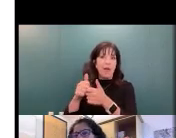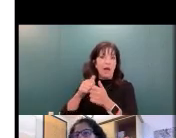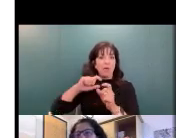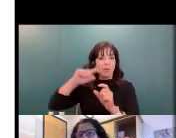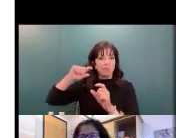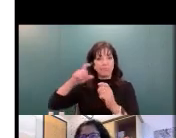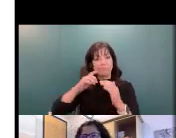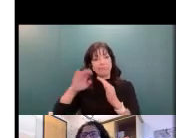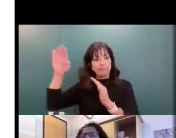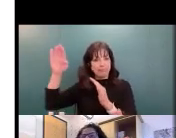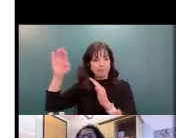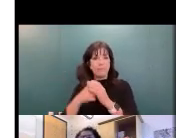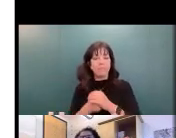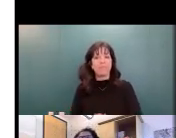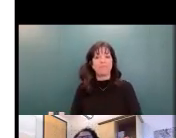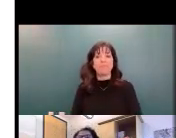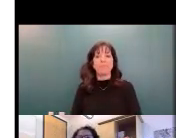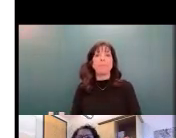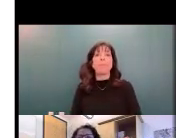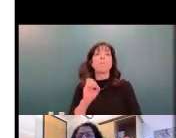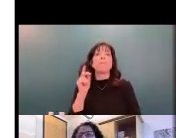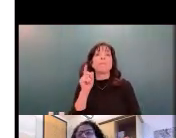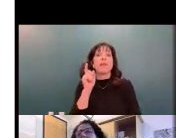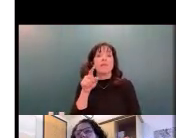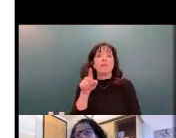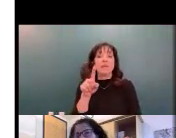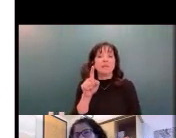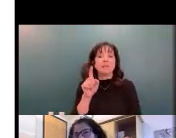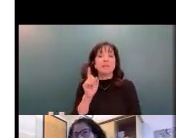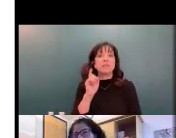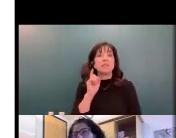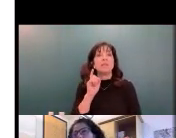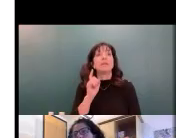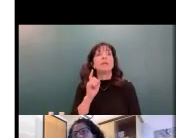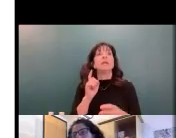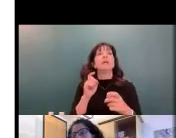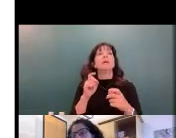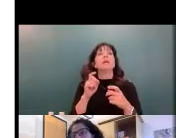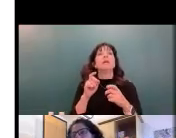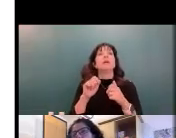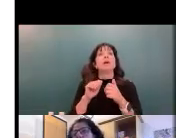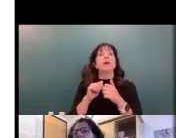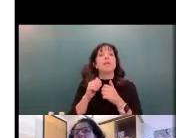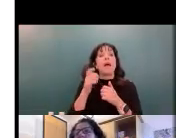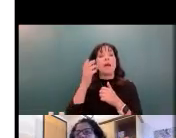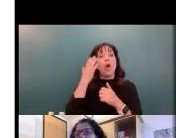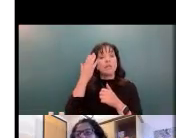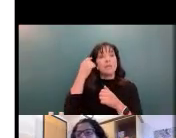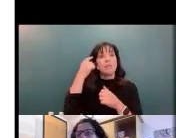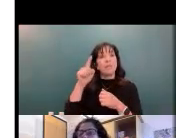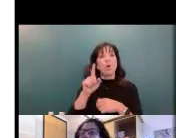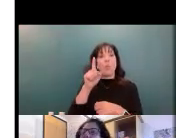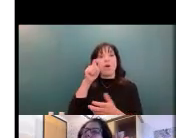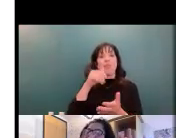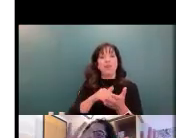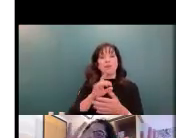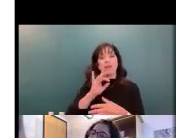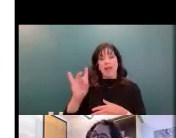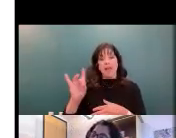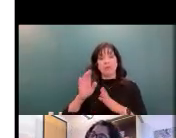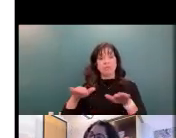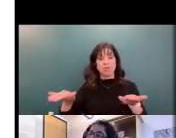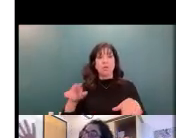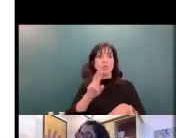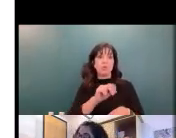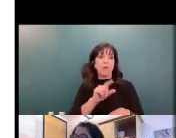since then. All right, so this is prevalence of autism for 1,000 8-year-old children in 2022 across